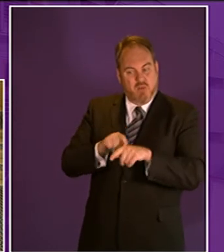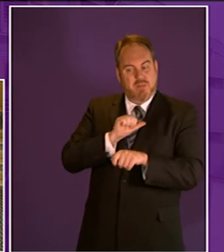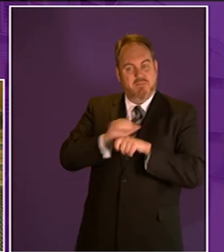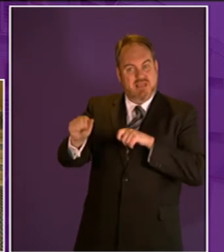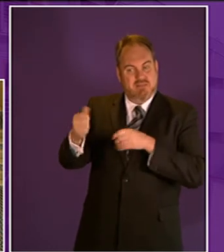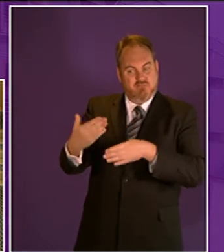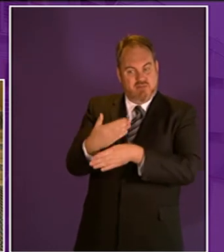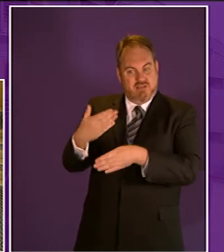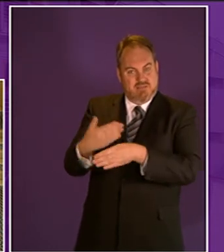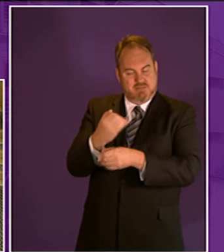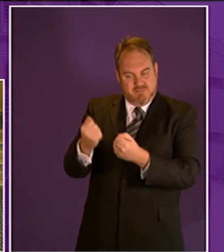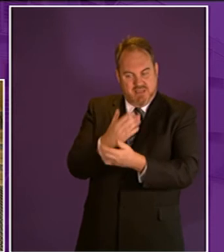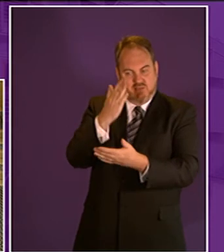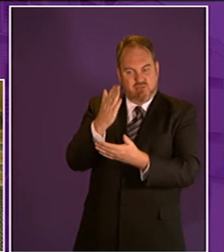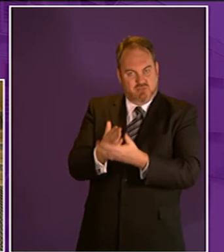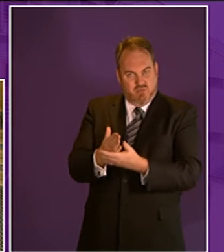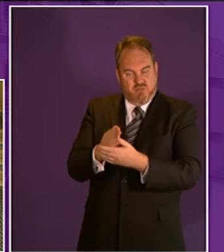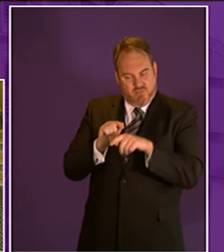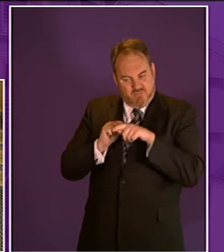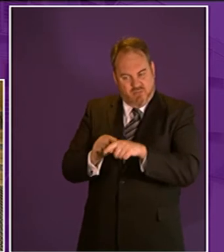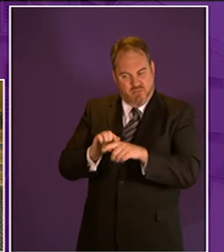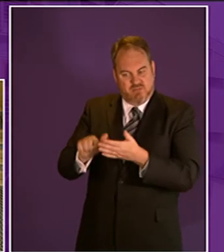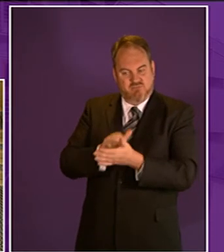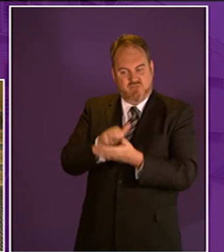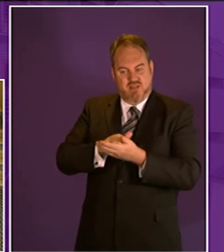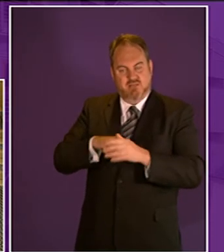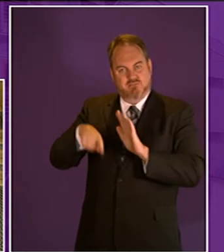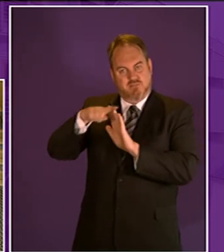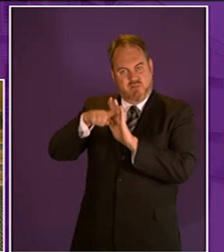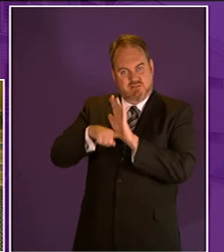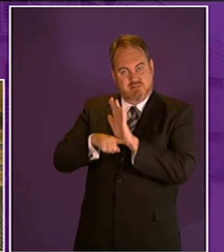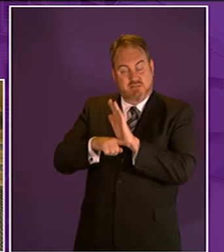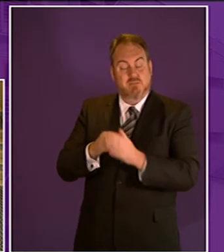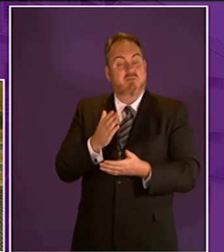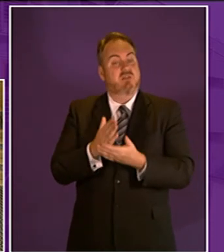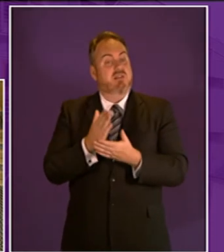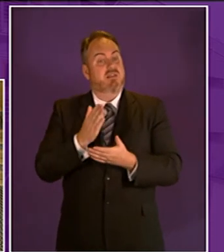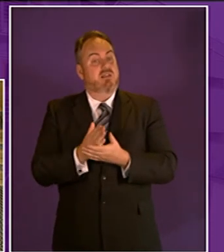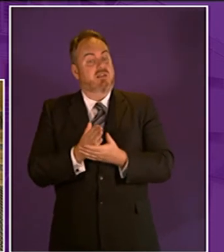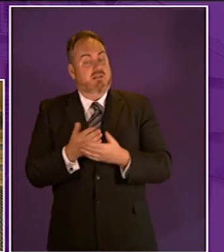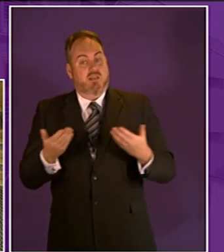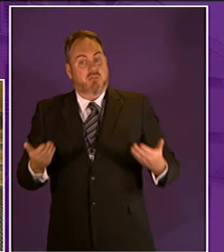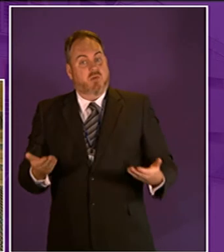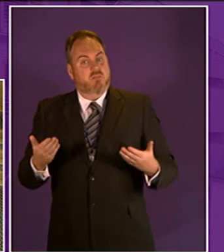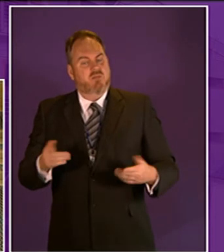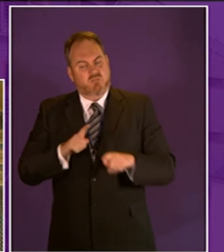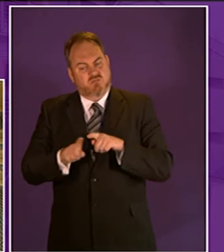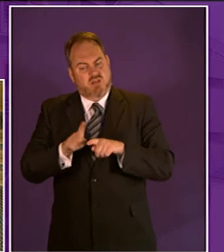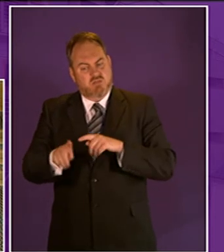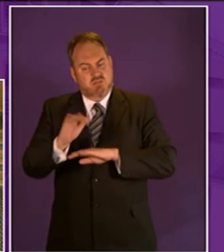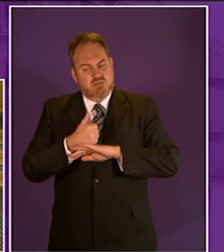get assurance from boards that they were doing so. We are looking, obviously, today with the